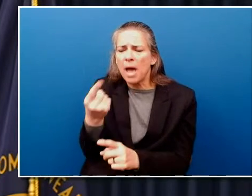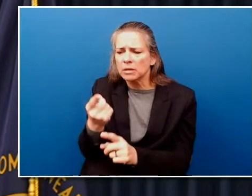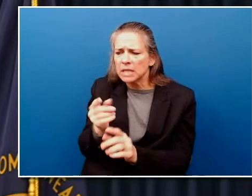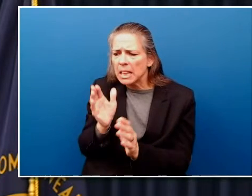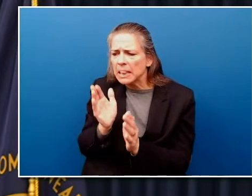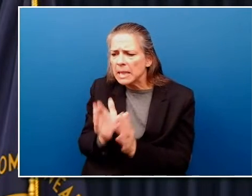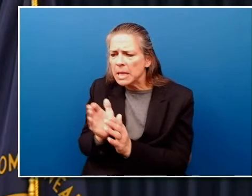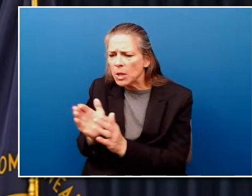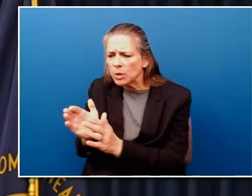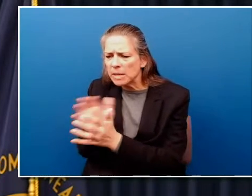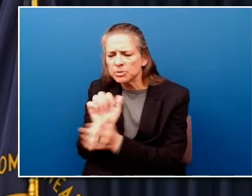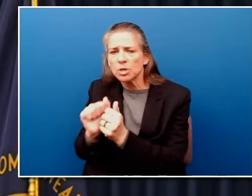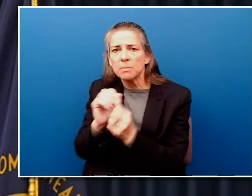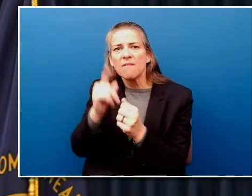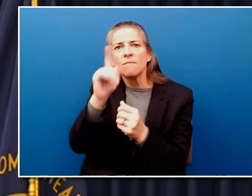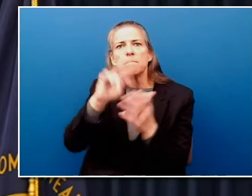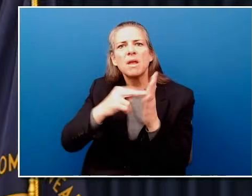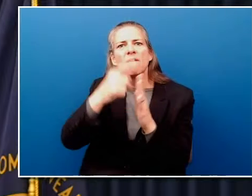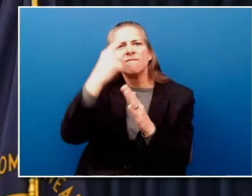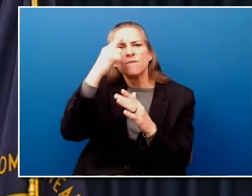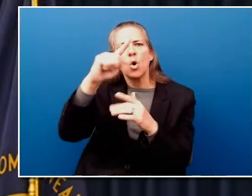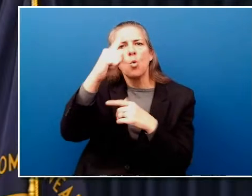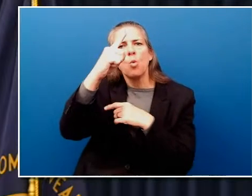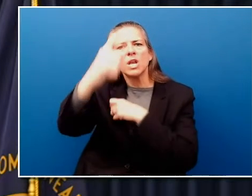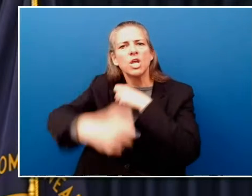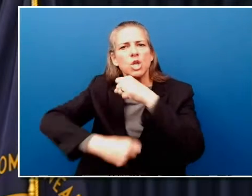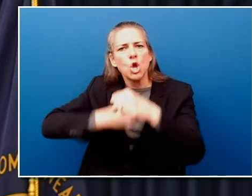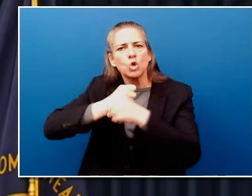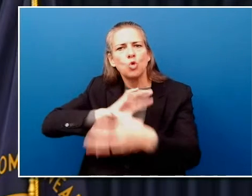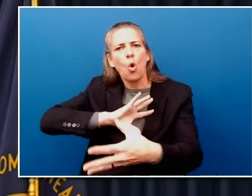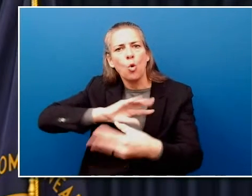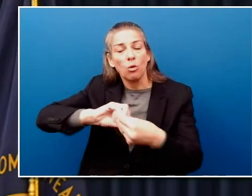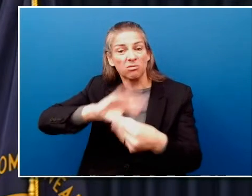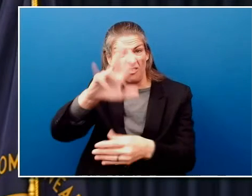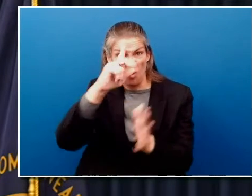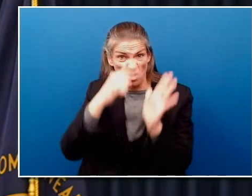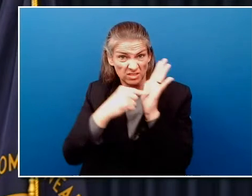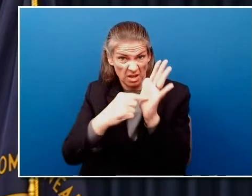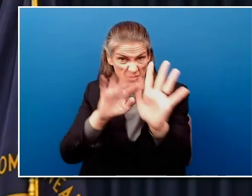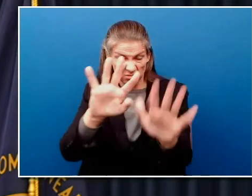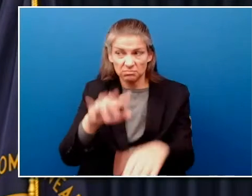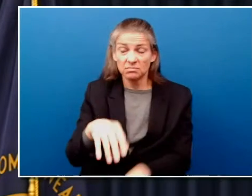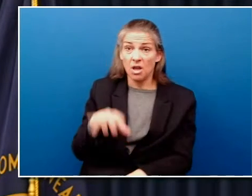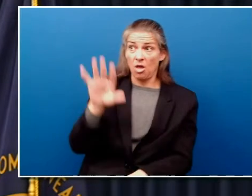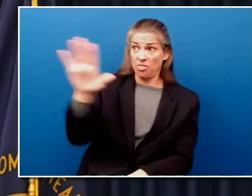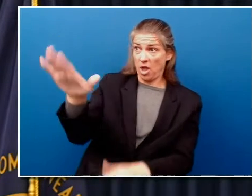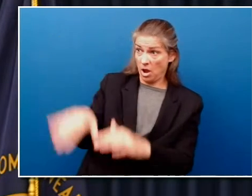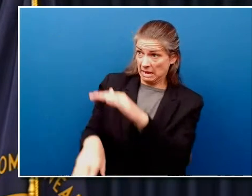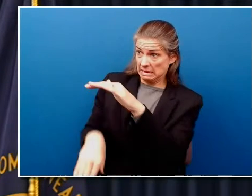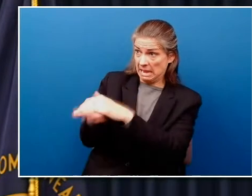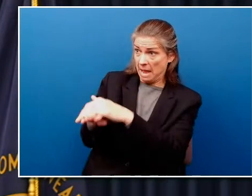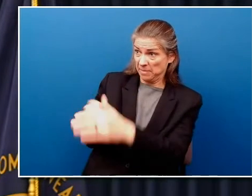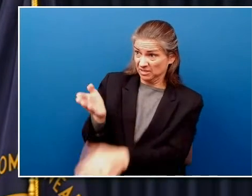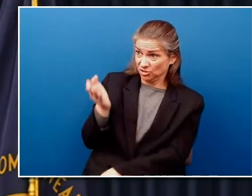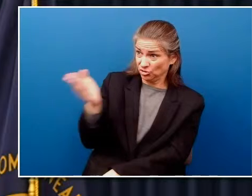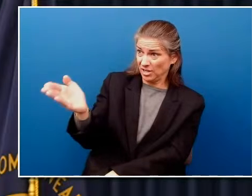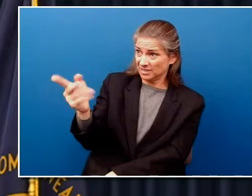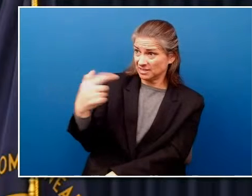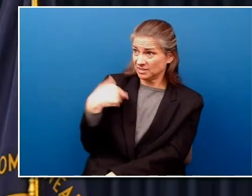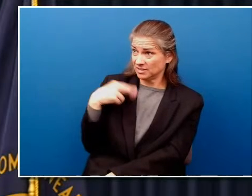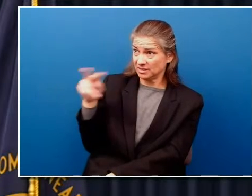of a year. To give you an example, we would have exceeded the cap that they are setting in the